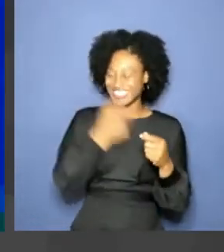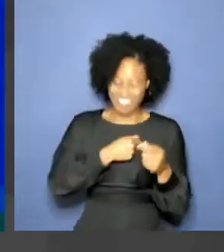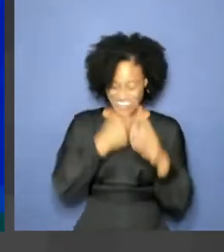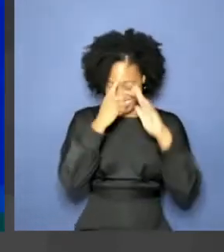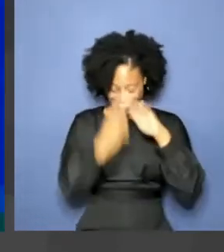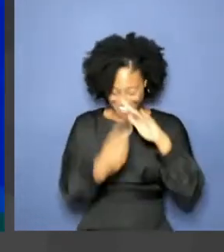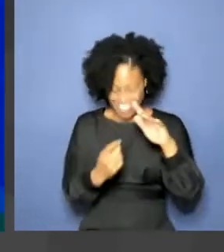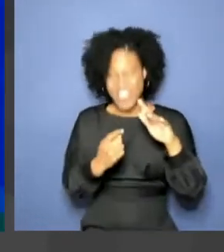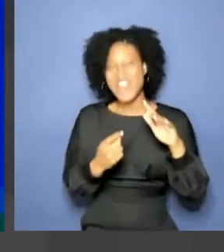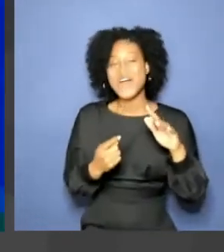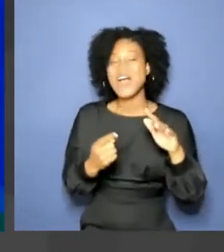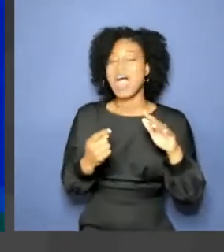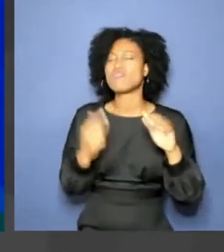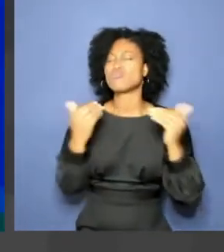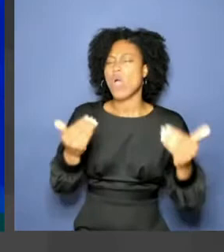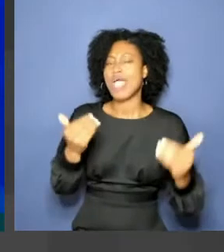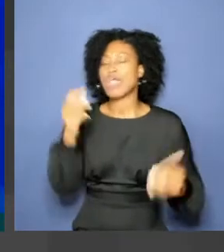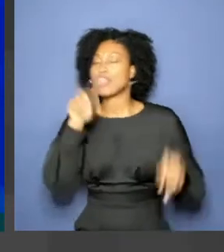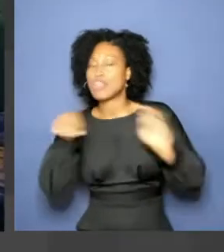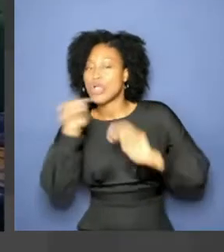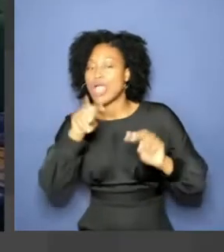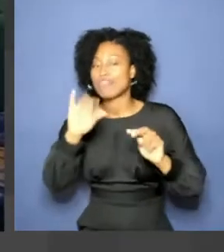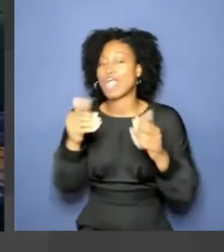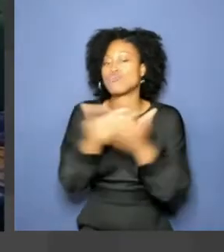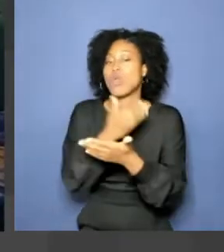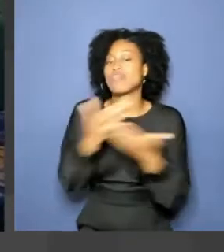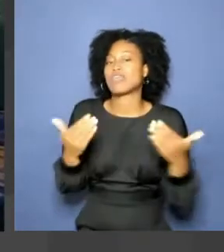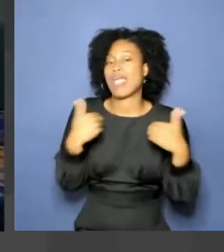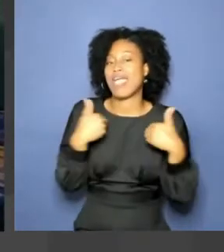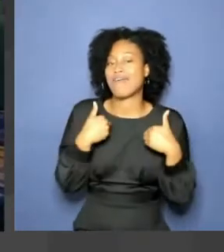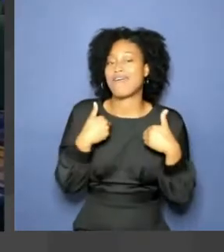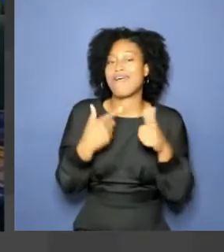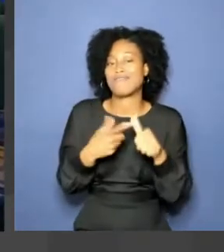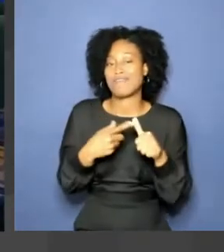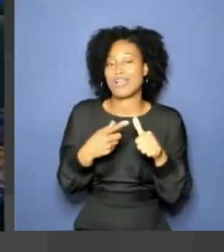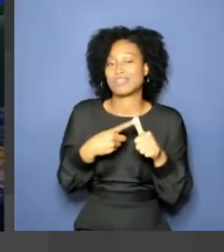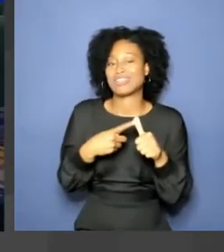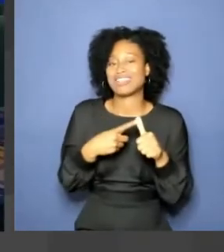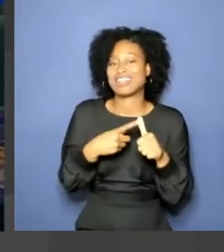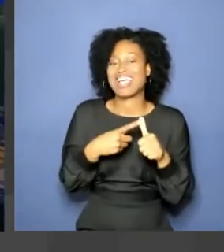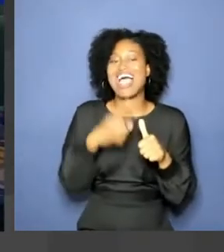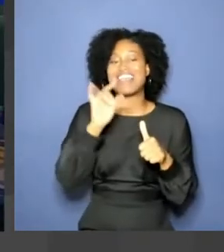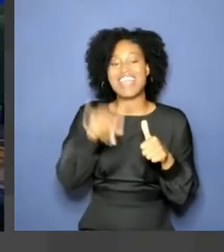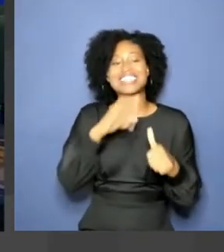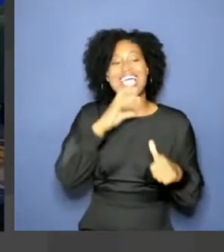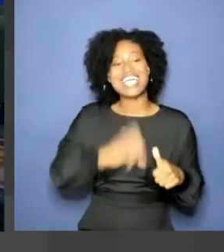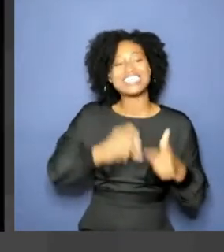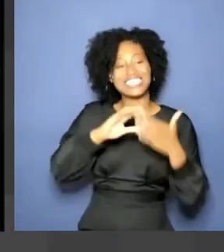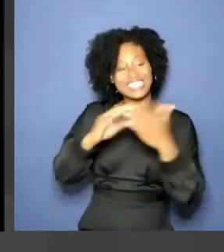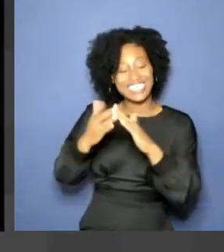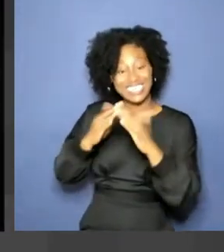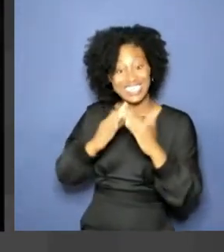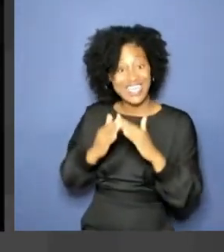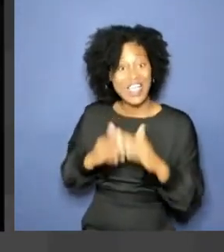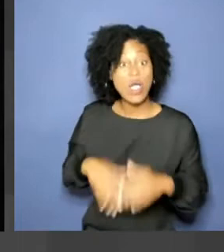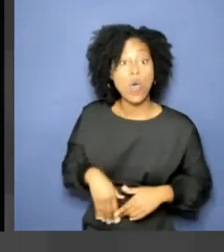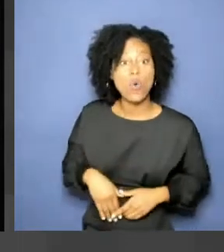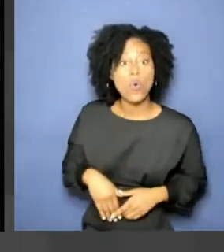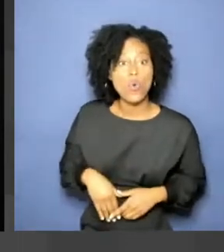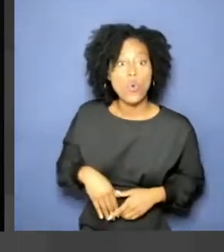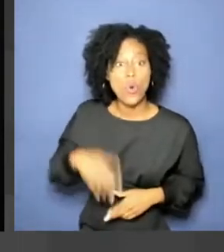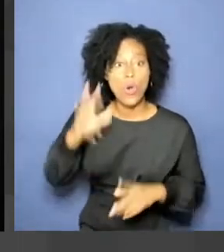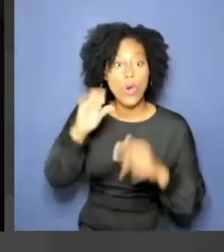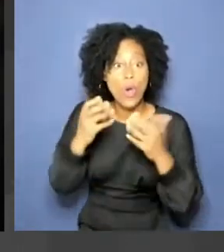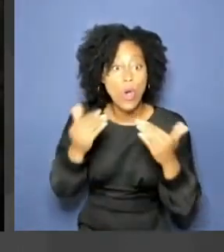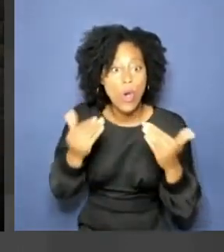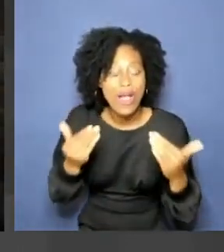let's actually look at some of the new things that we have in it right now, which is the ancient cities. That's awesome. I can't wait. Oh,